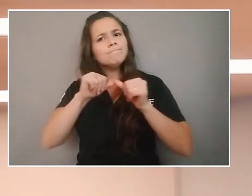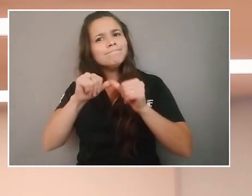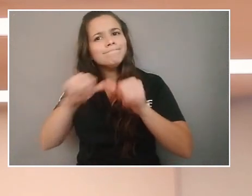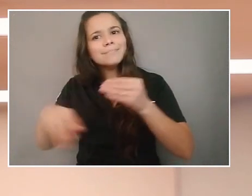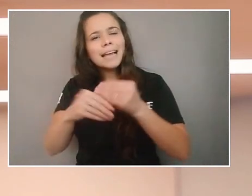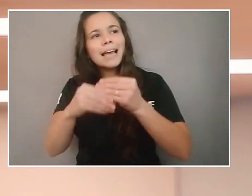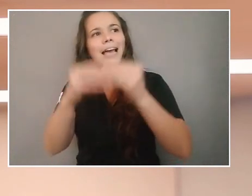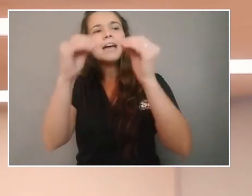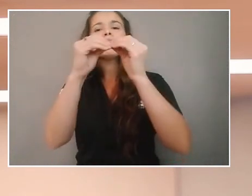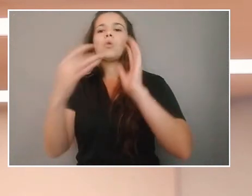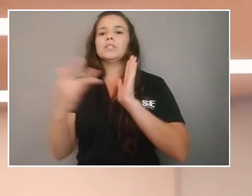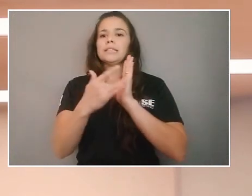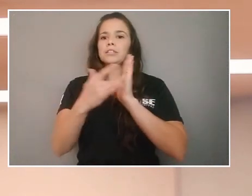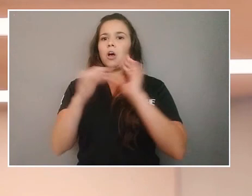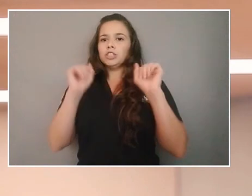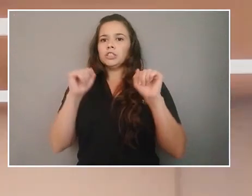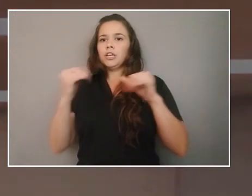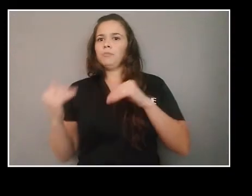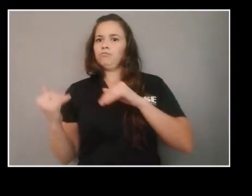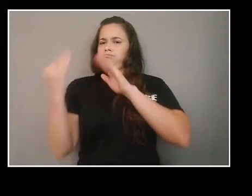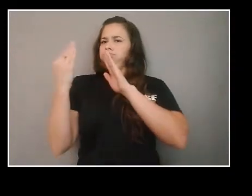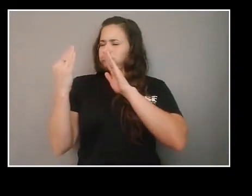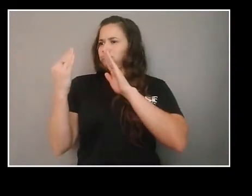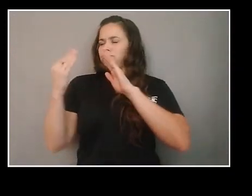of this project. Thank you.